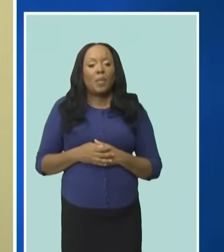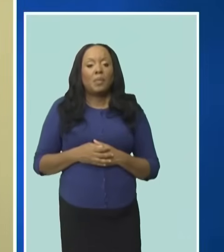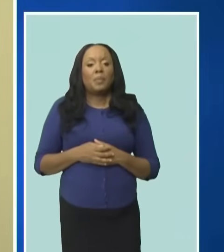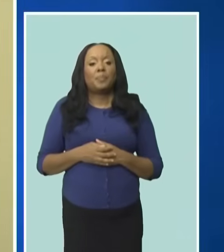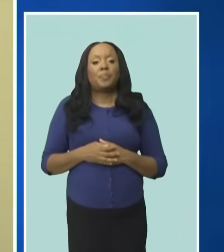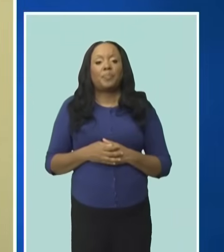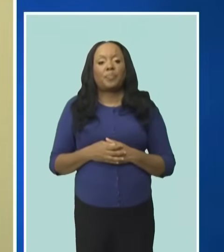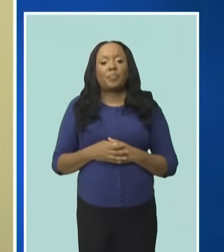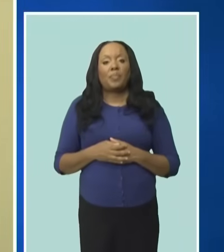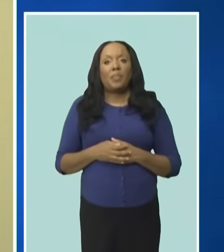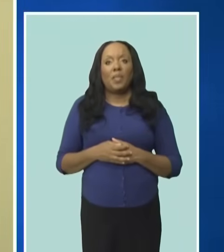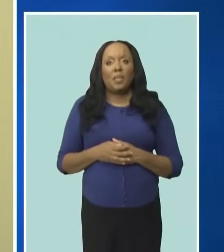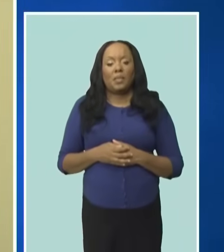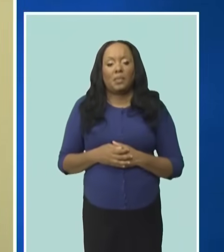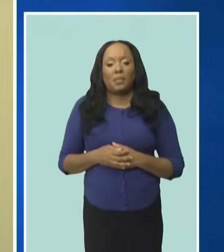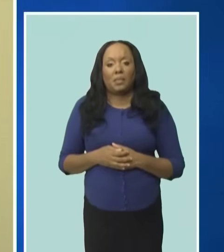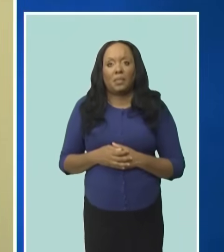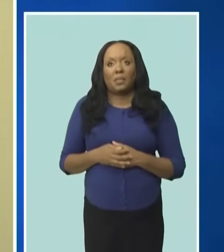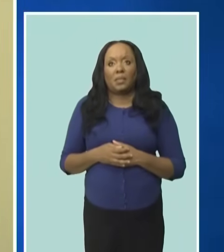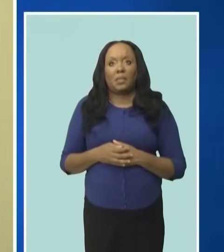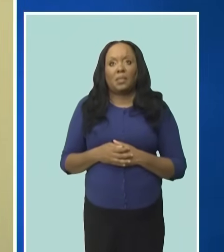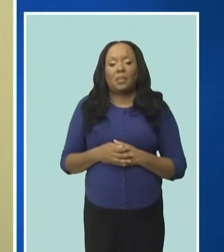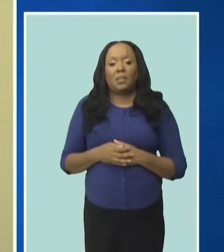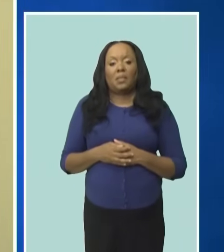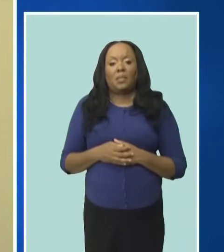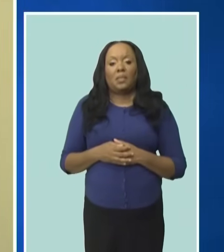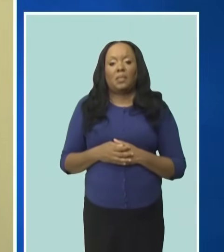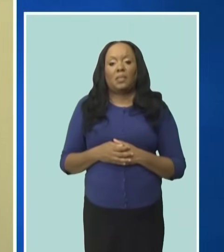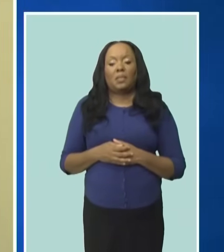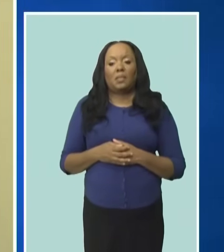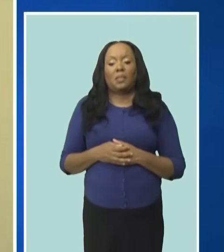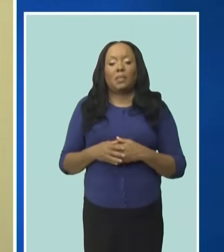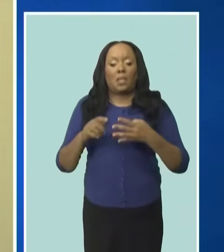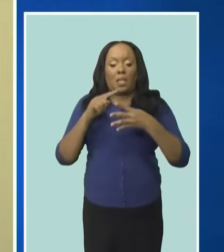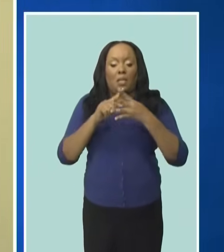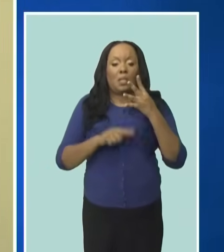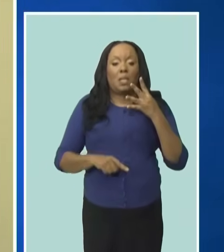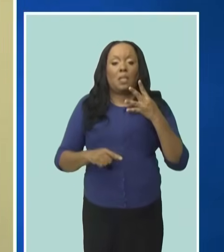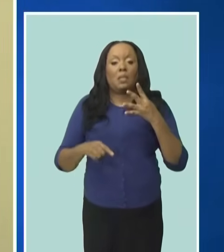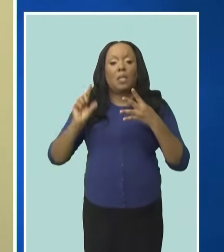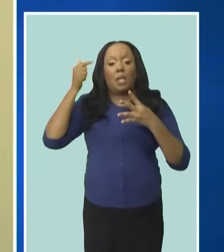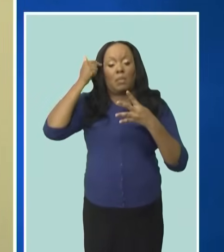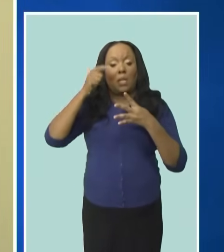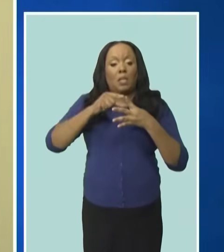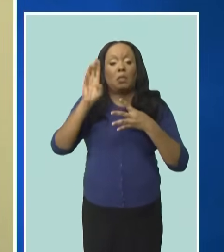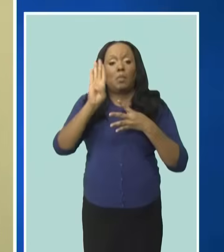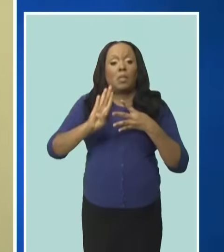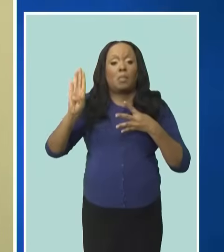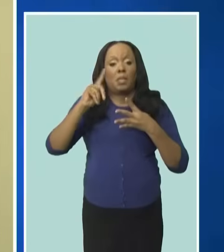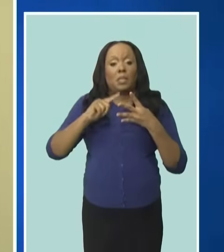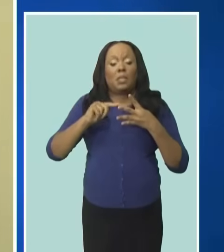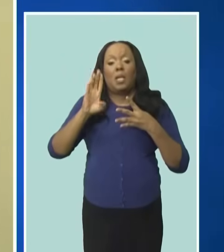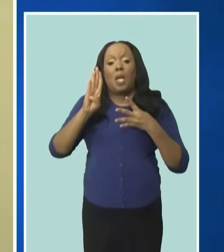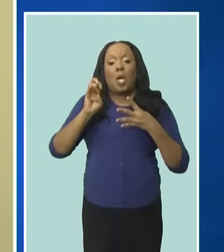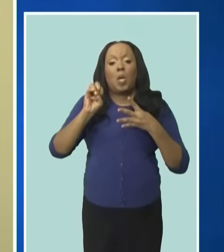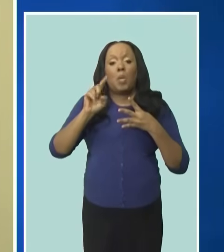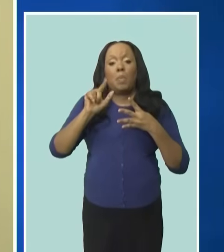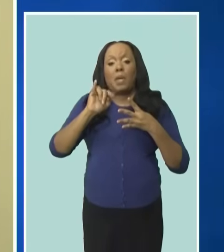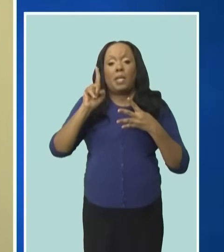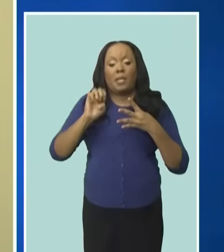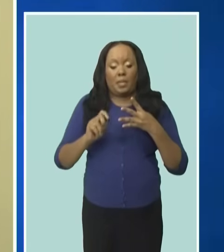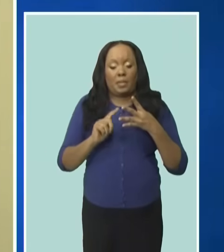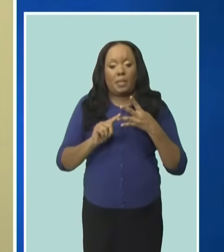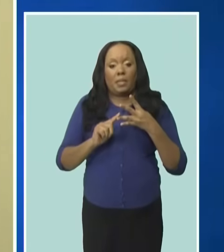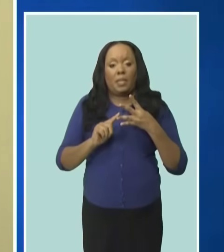It is a bold step that has been taken by the governments of Barbados, Belize, St. Vincent and Dominica to open